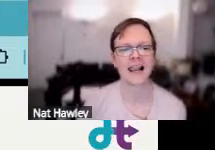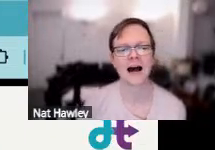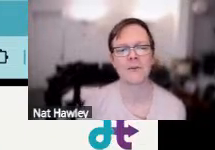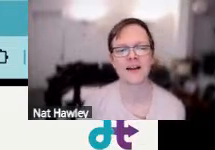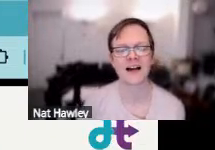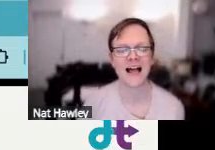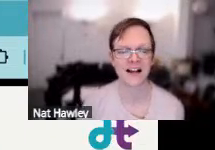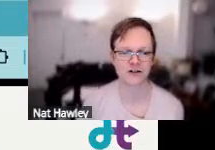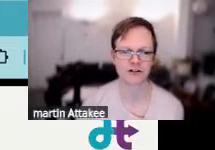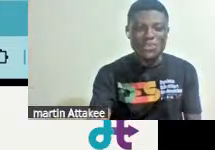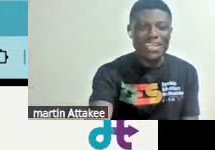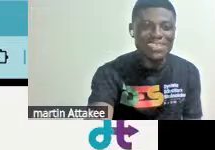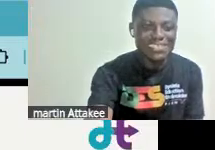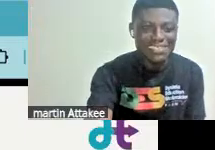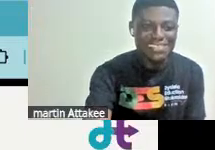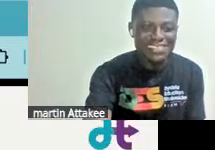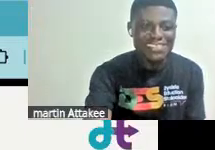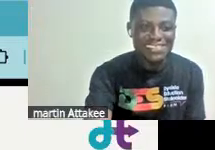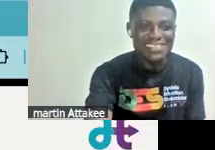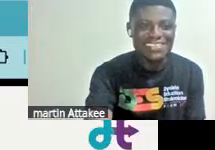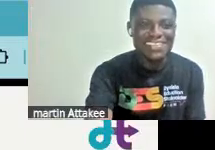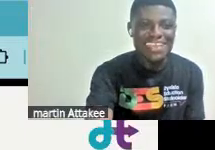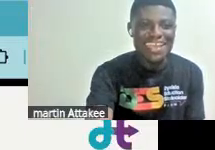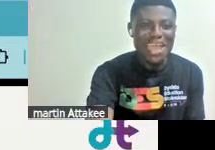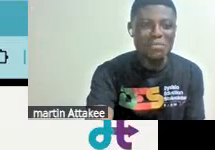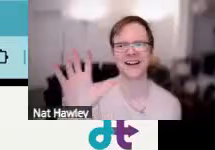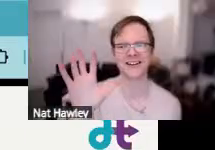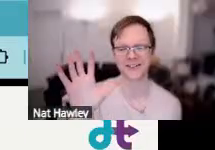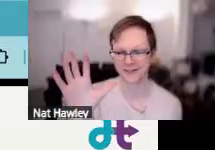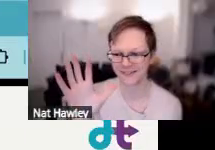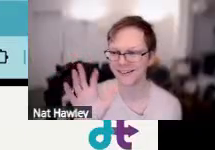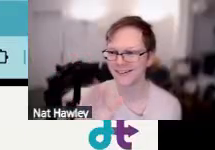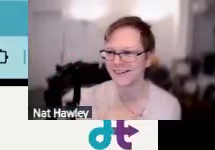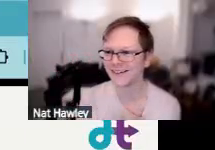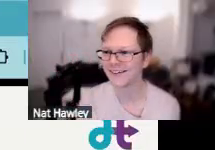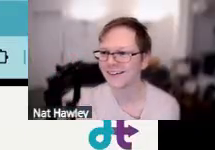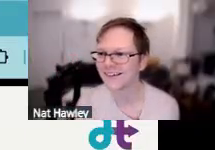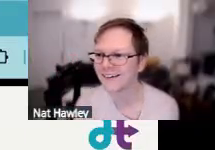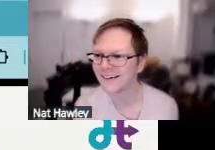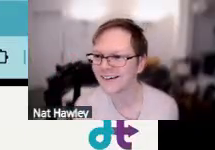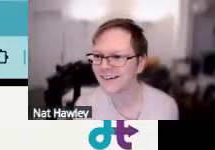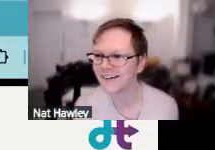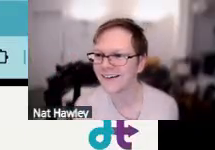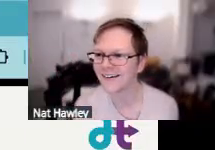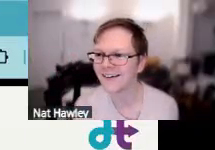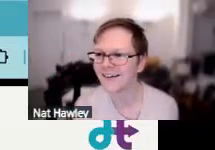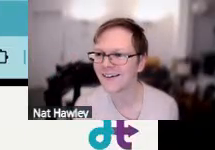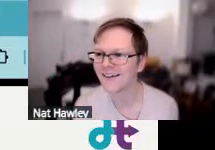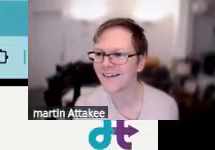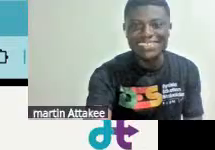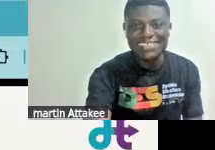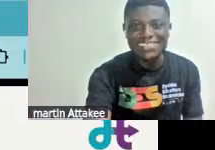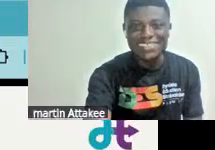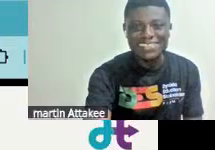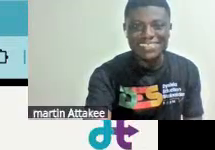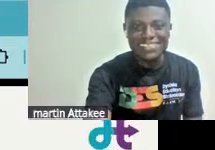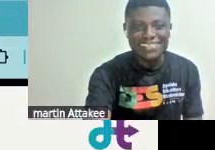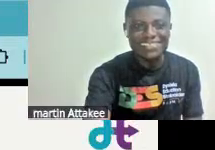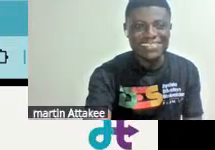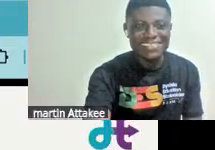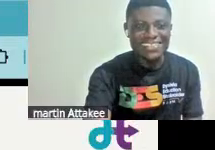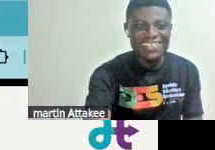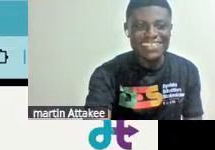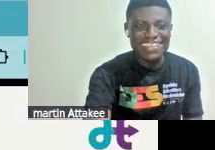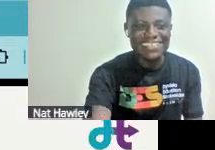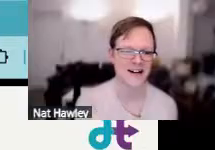also allowing... So I'm trying it. Yeah, you're doing great, mate. I'm trying to translate it. You're doing a great